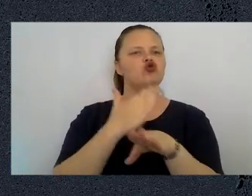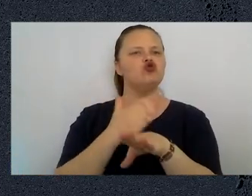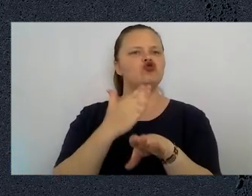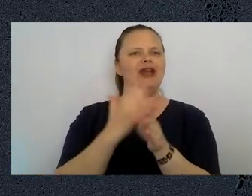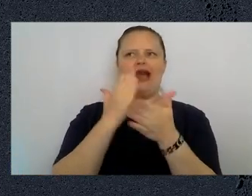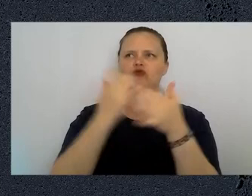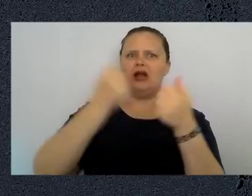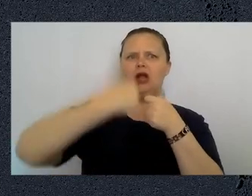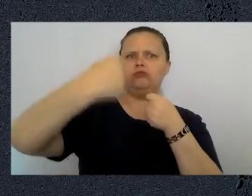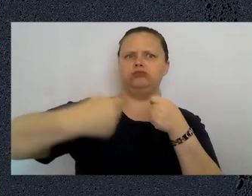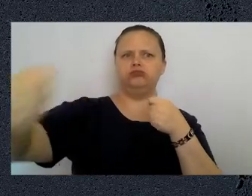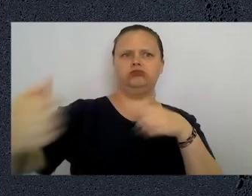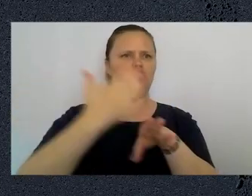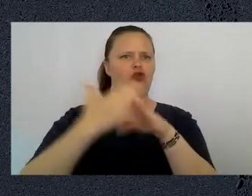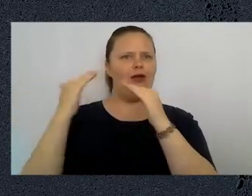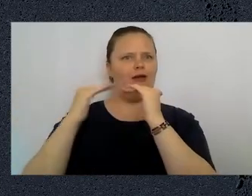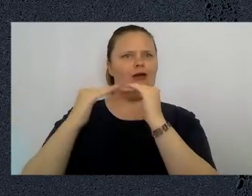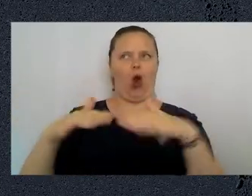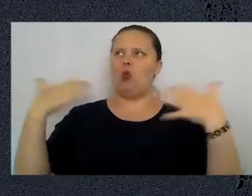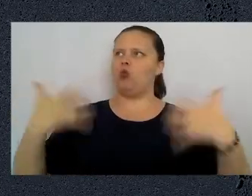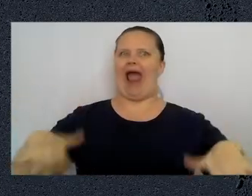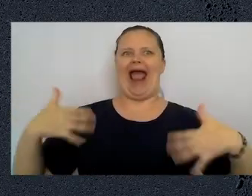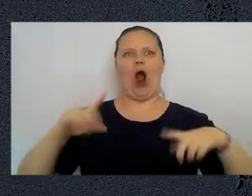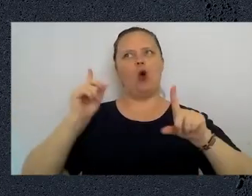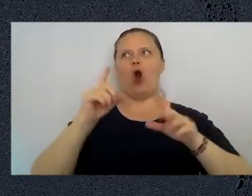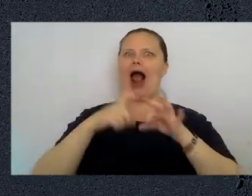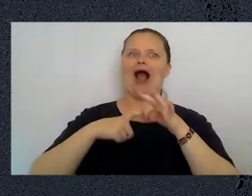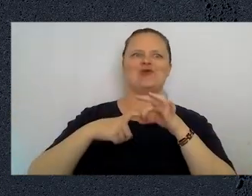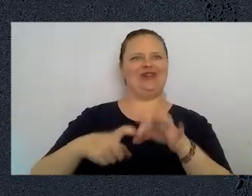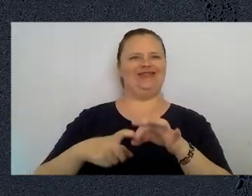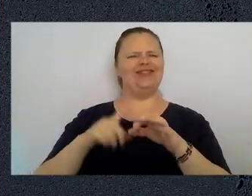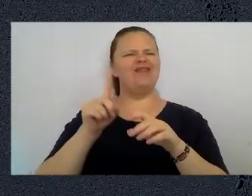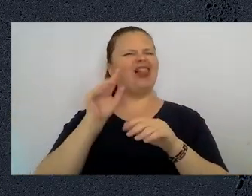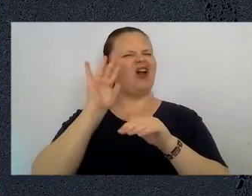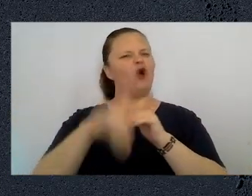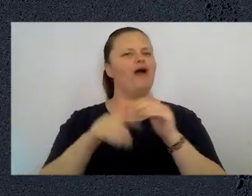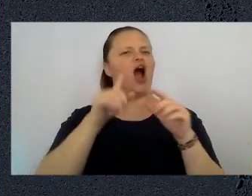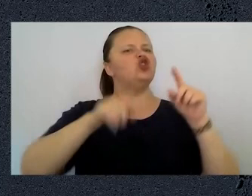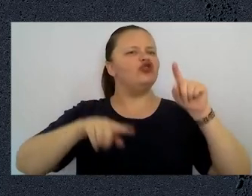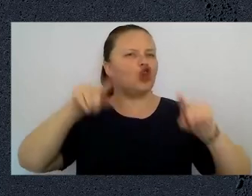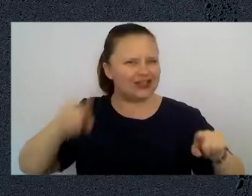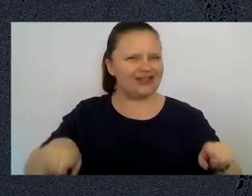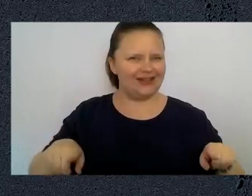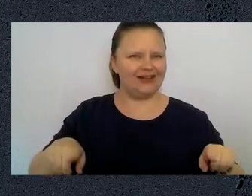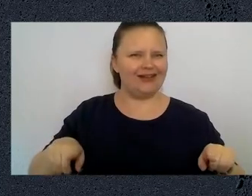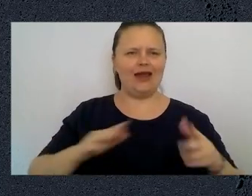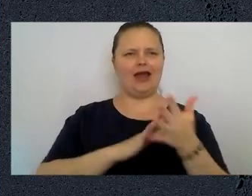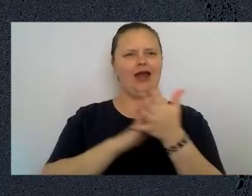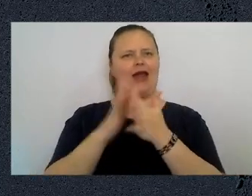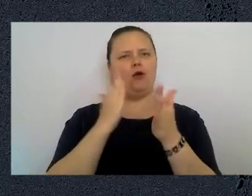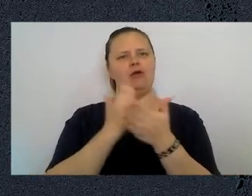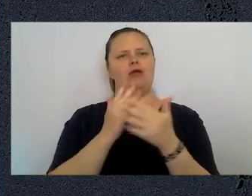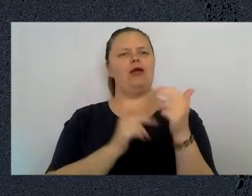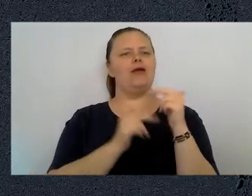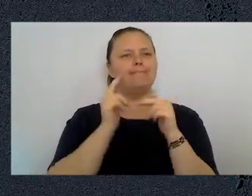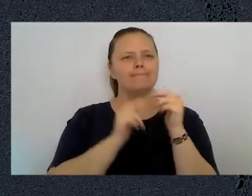and stability? Epic question. But the question is about diversity and how we actually build diversity of